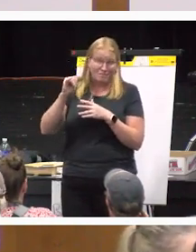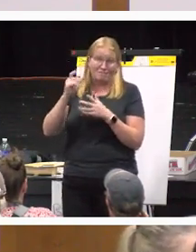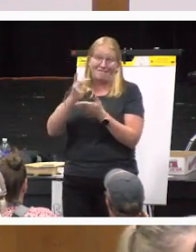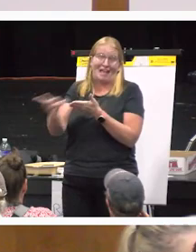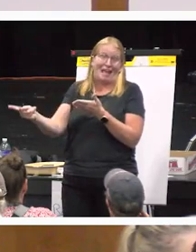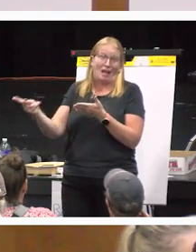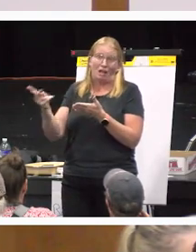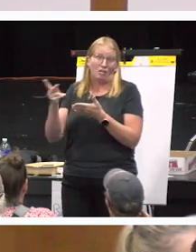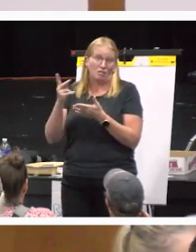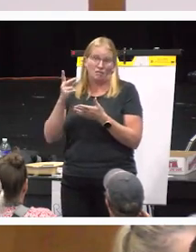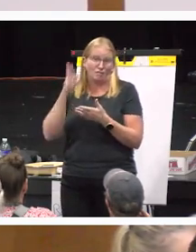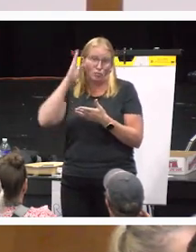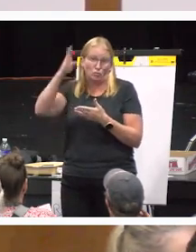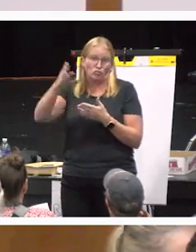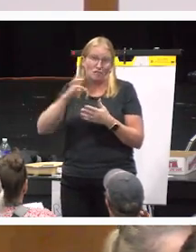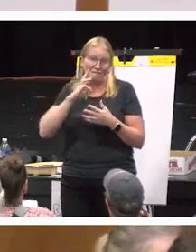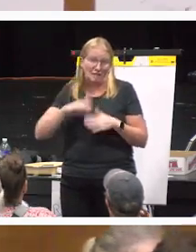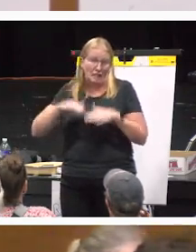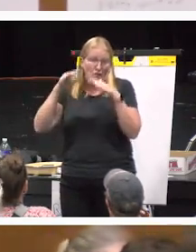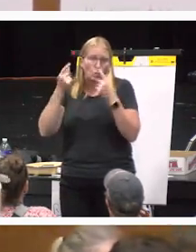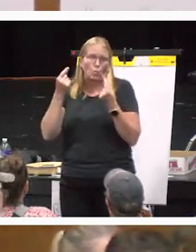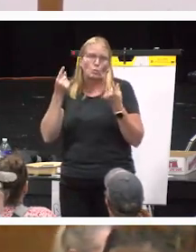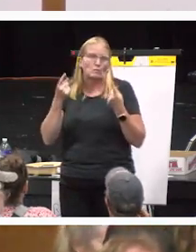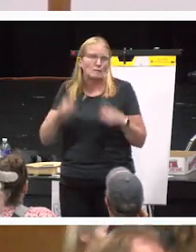event. Thank you so much. The next one.